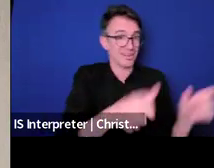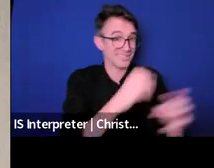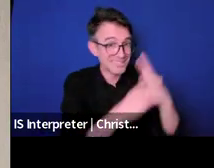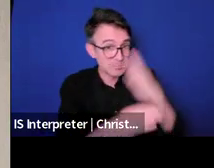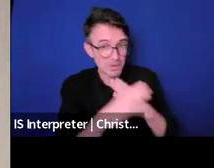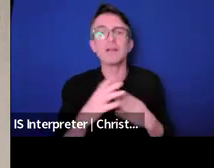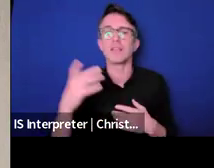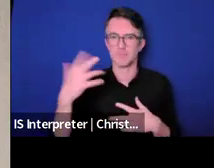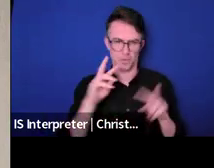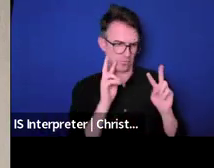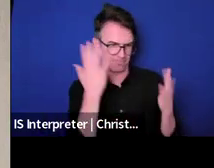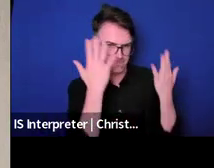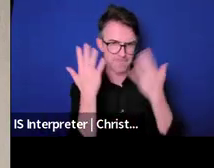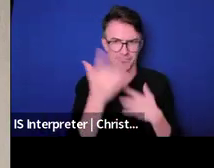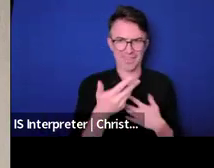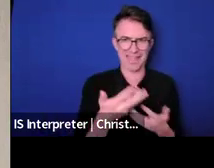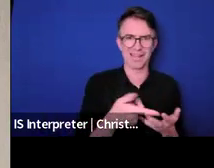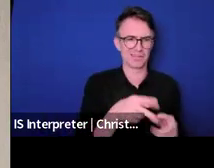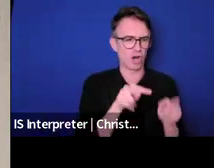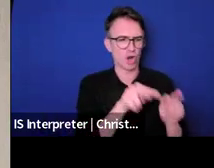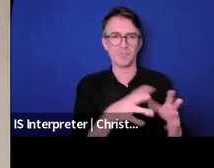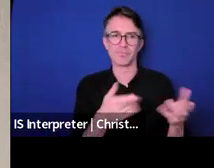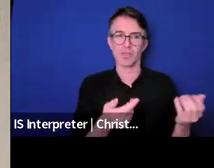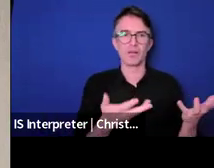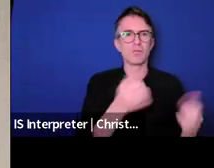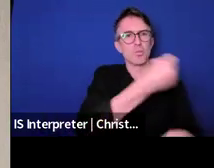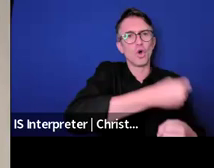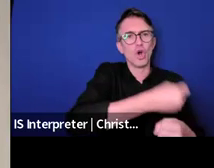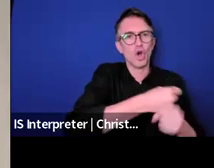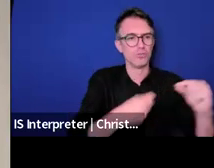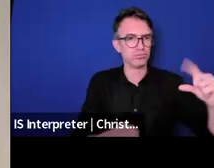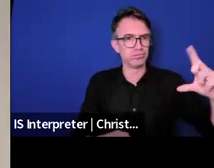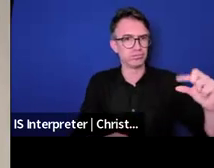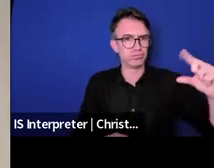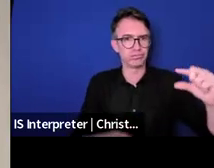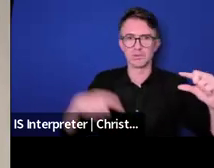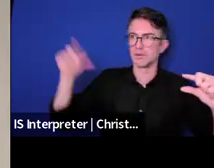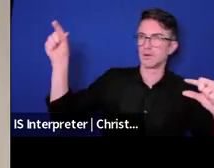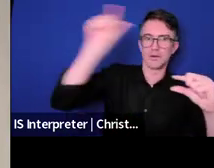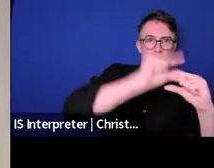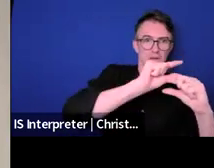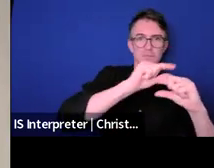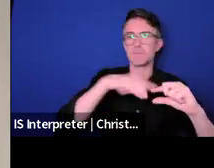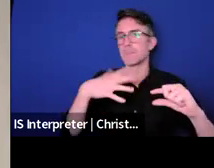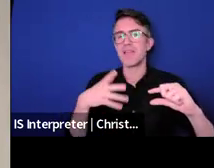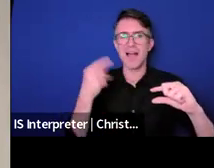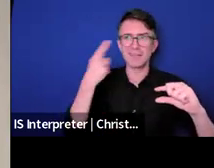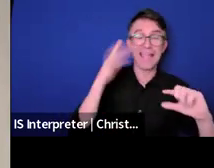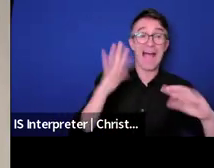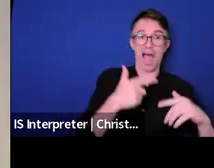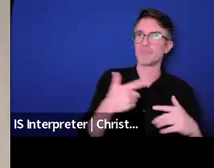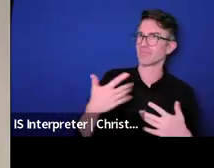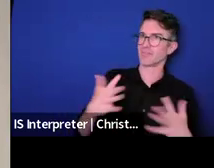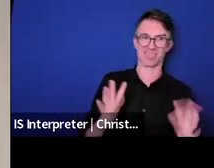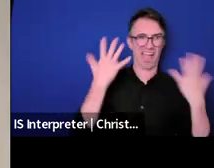from year to year. Since 2021, we saw really quite substantive increases when it comes to disability